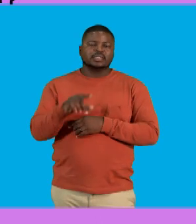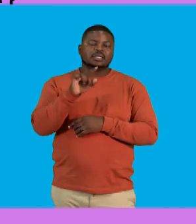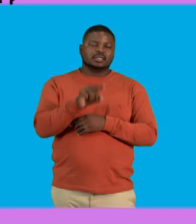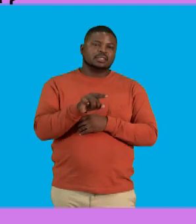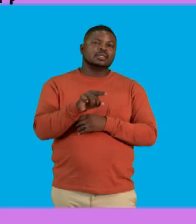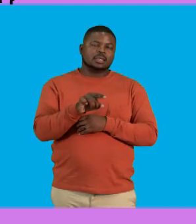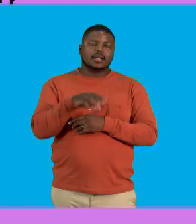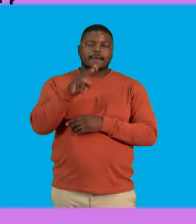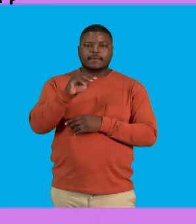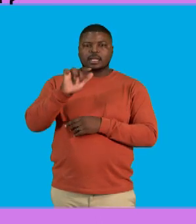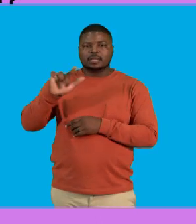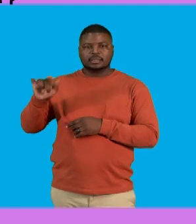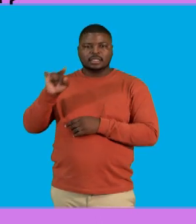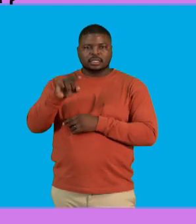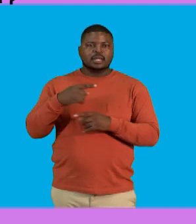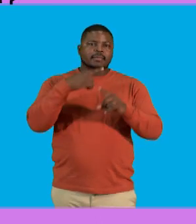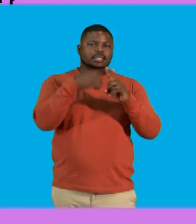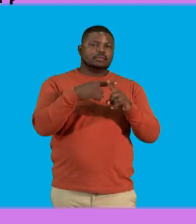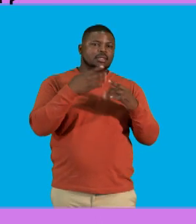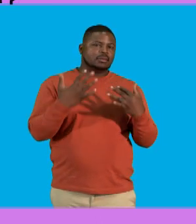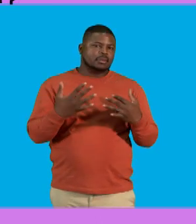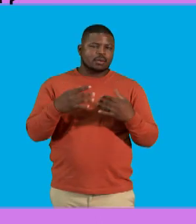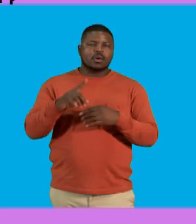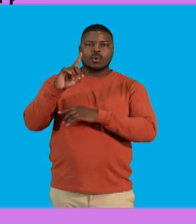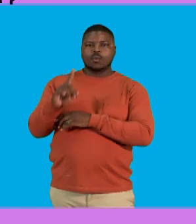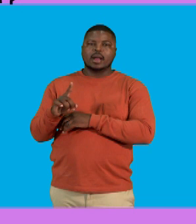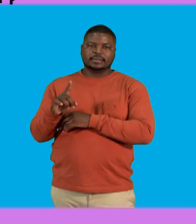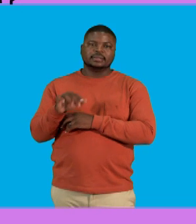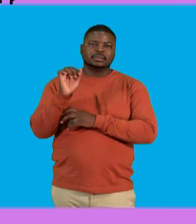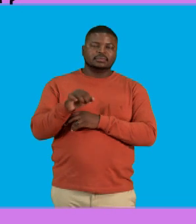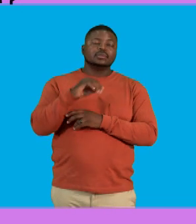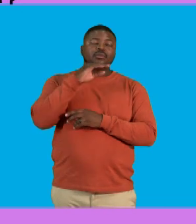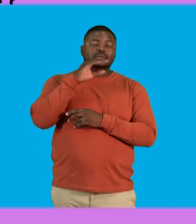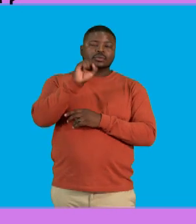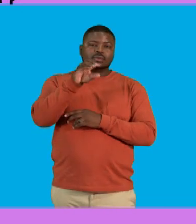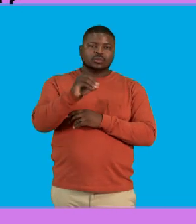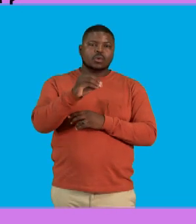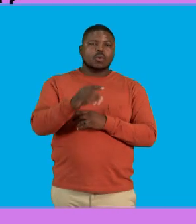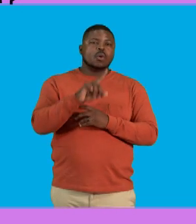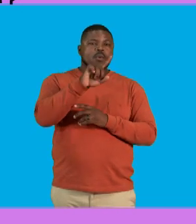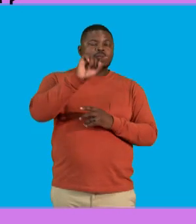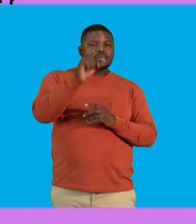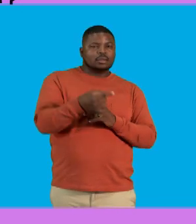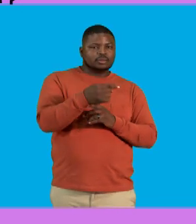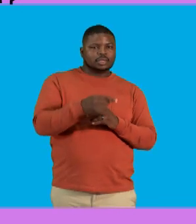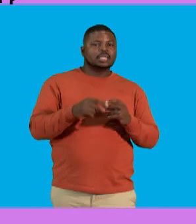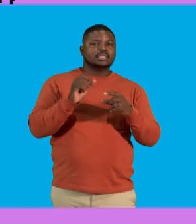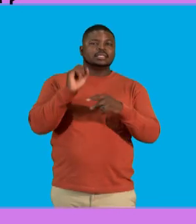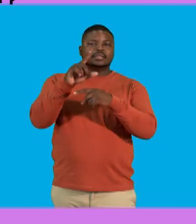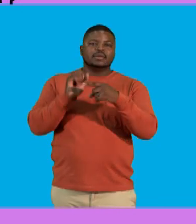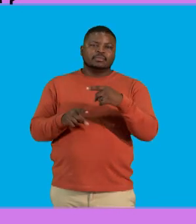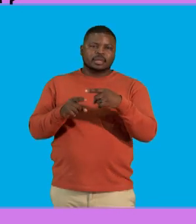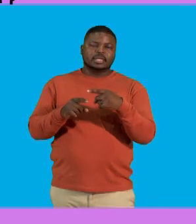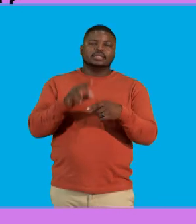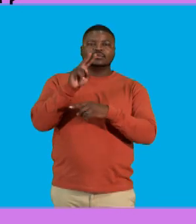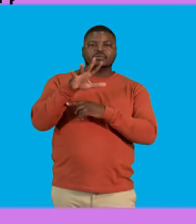by 250 milliliters multiplied by 1 cup. So what is 1,000 divided by 250?